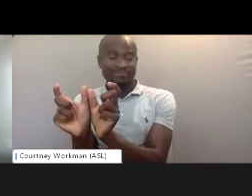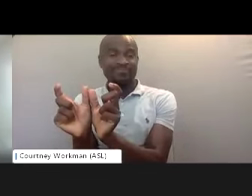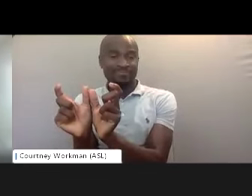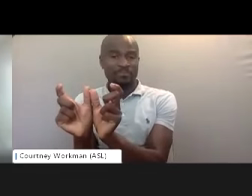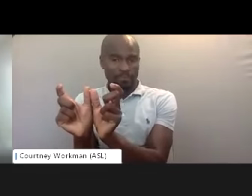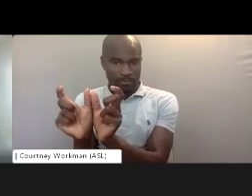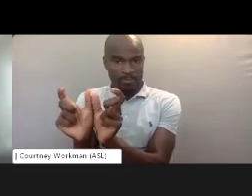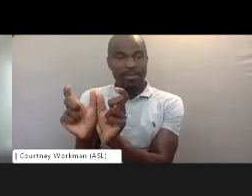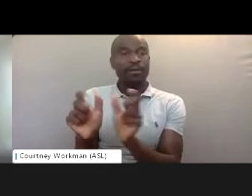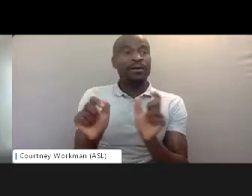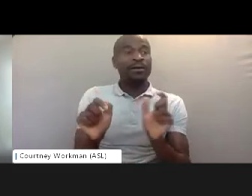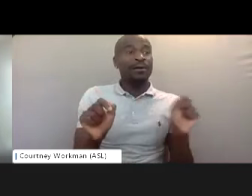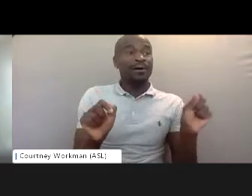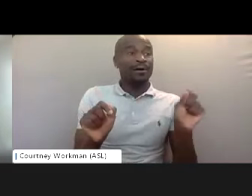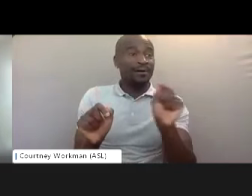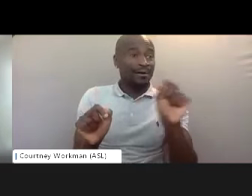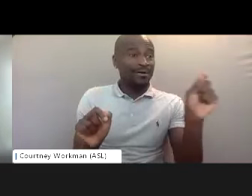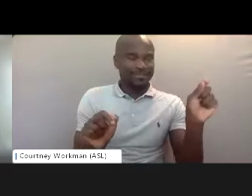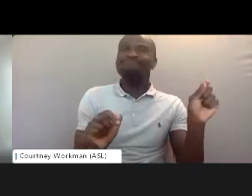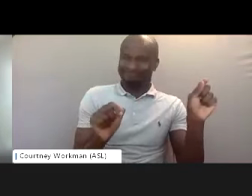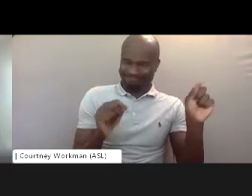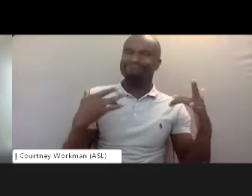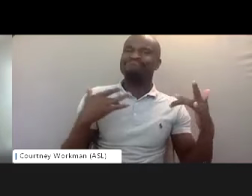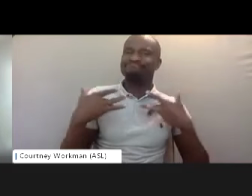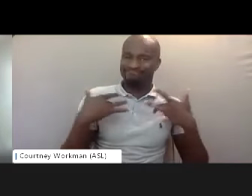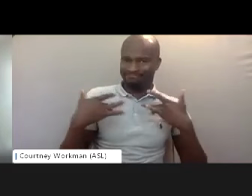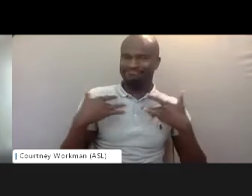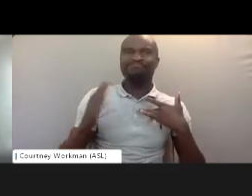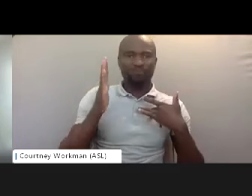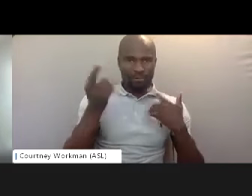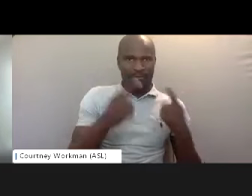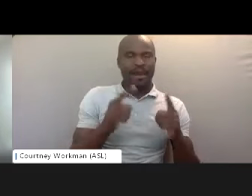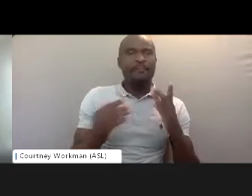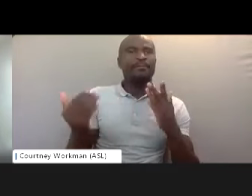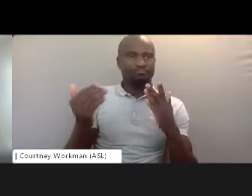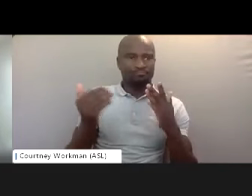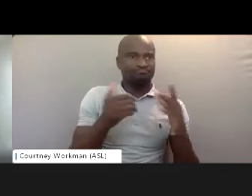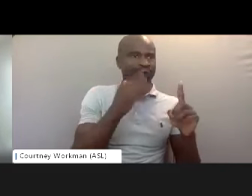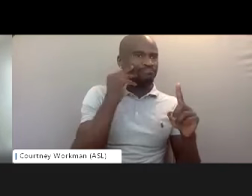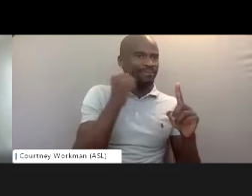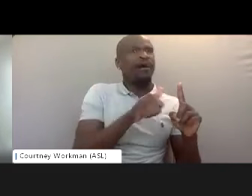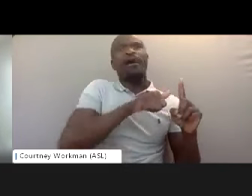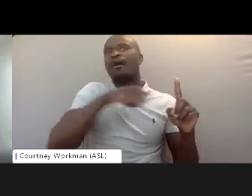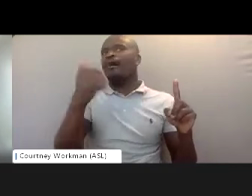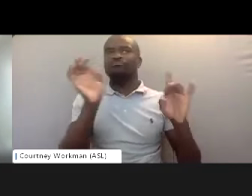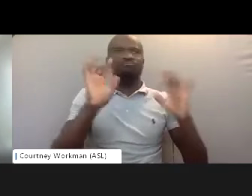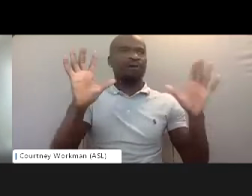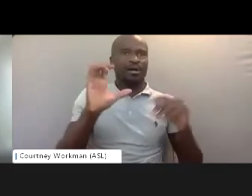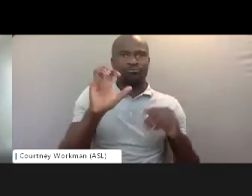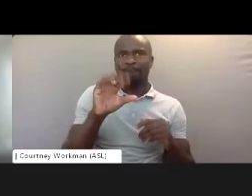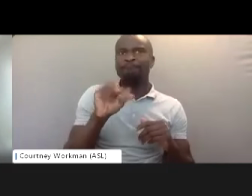were concerned that other violent crime would happen in their community. So why is this important to preparedness? It's important to take this into